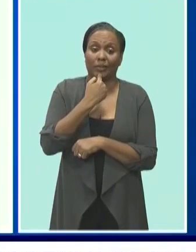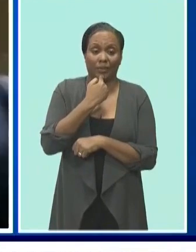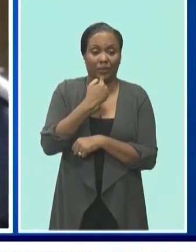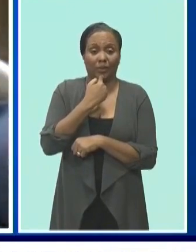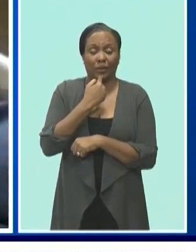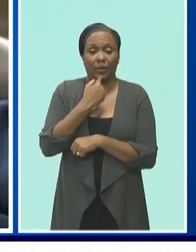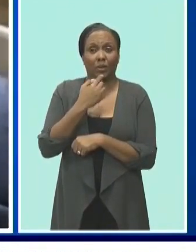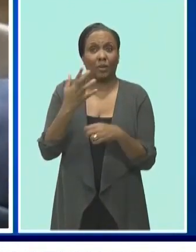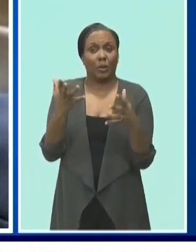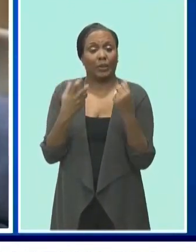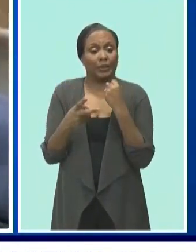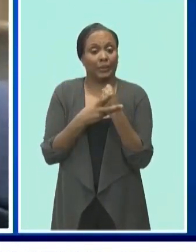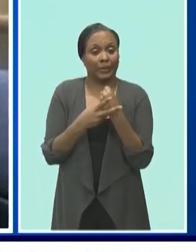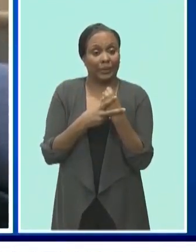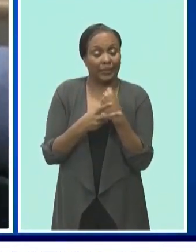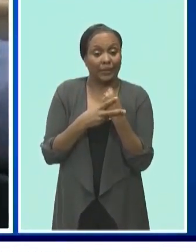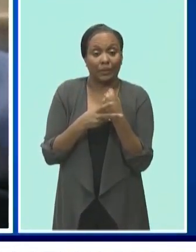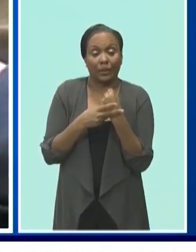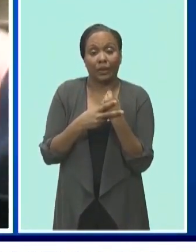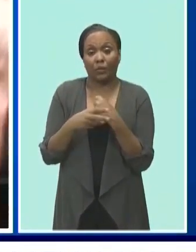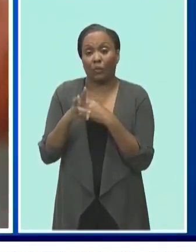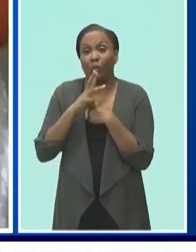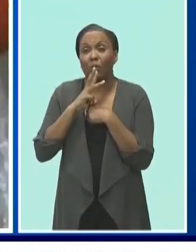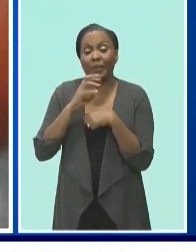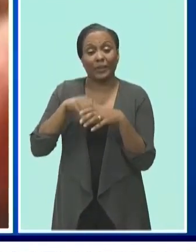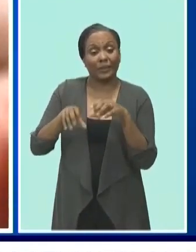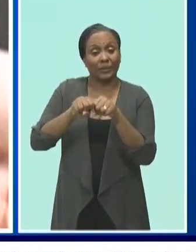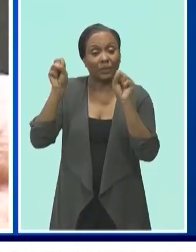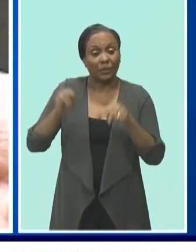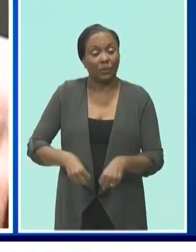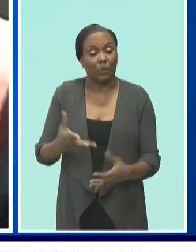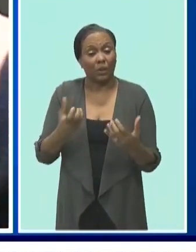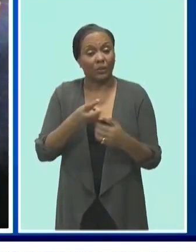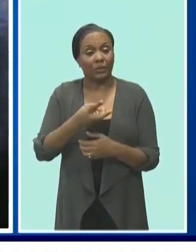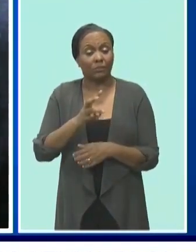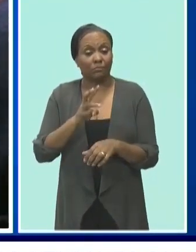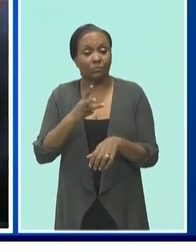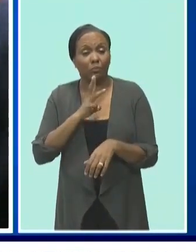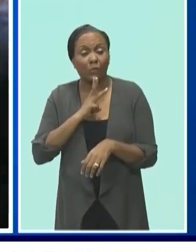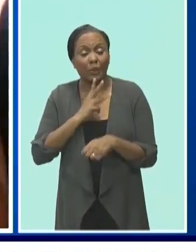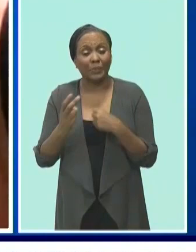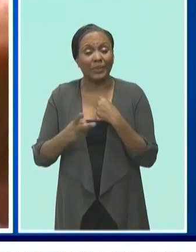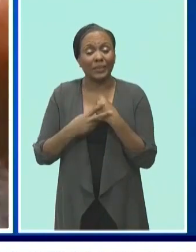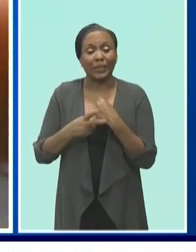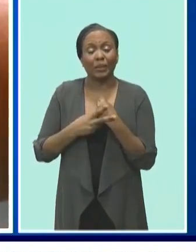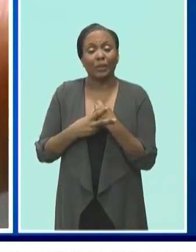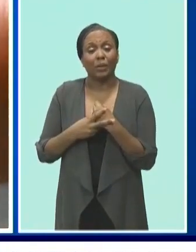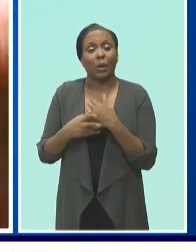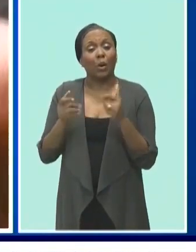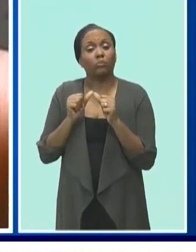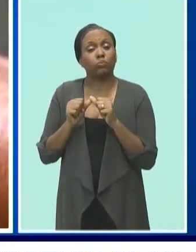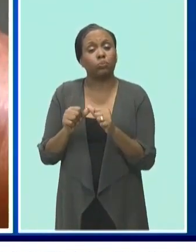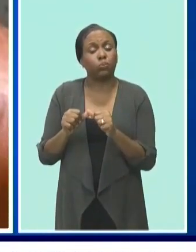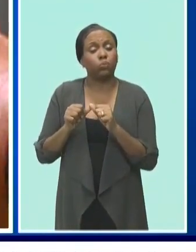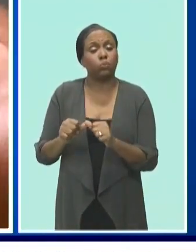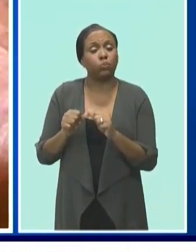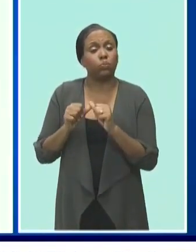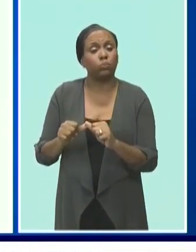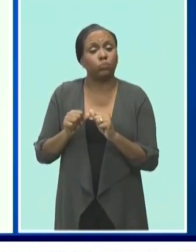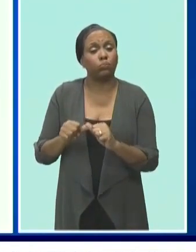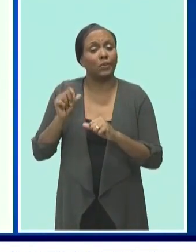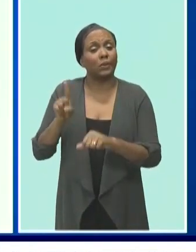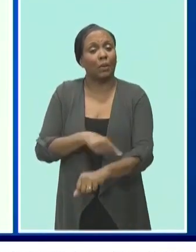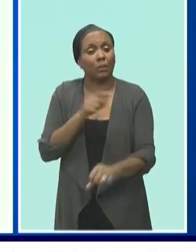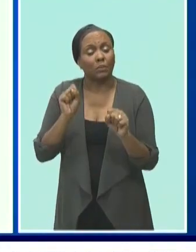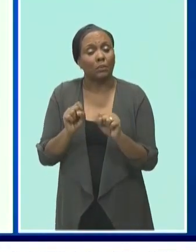to preserve the water that we do have in the system so that it lasts as long as possible. What people need to realize is